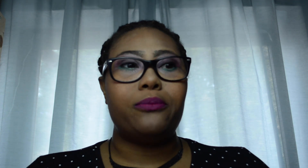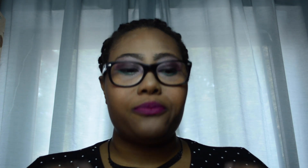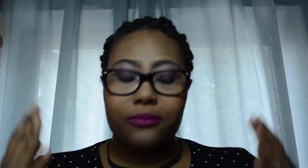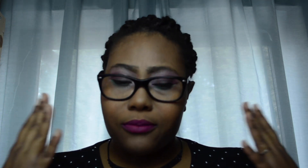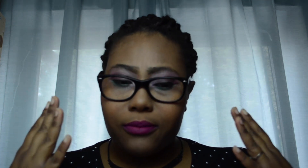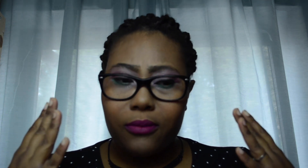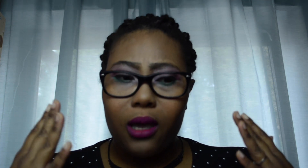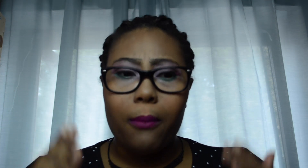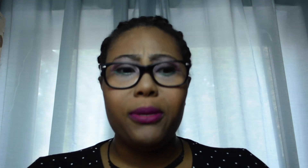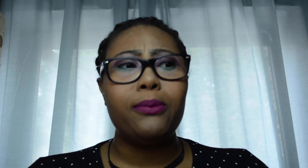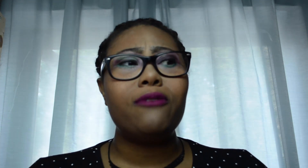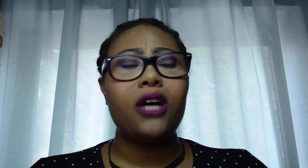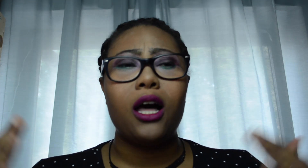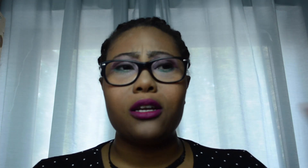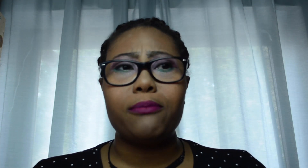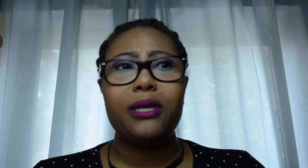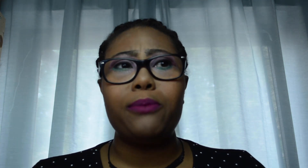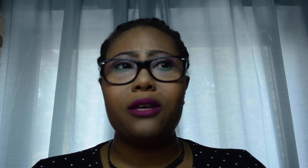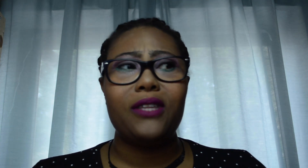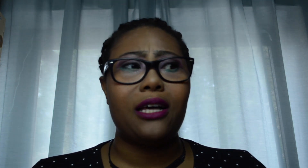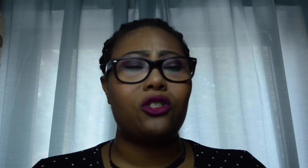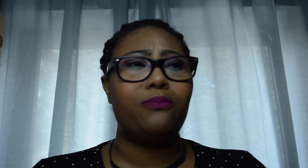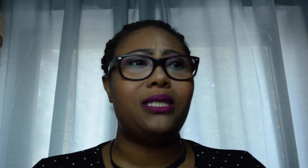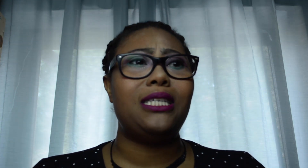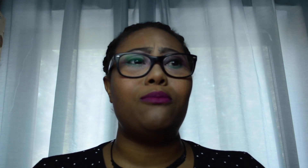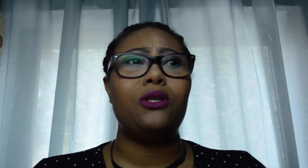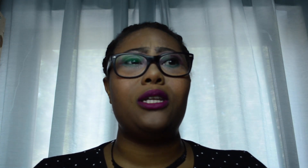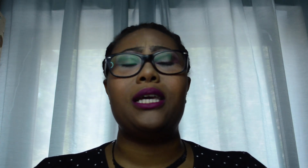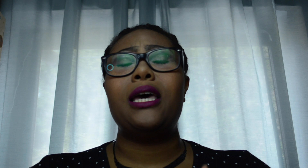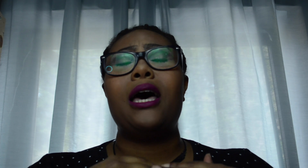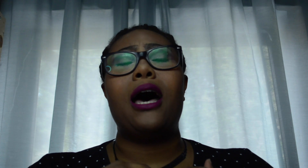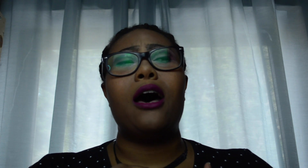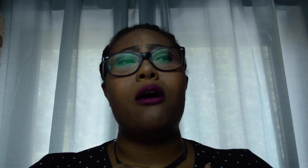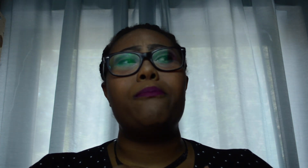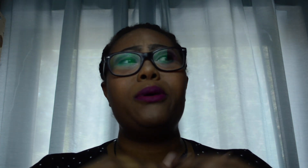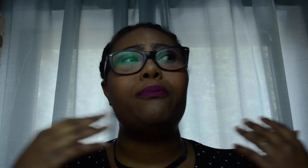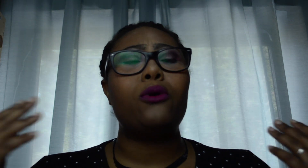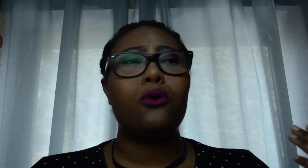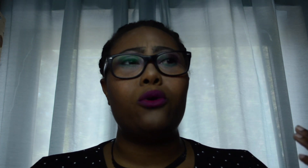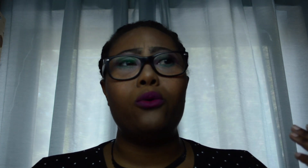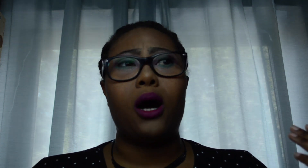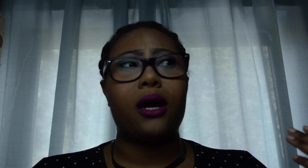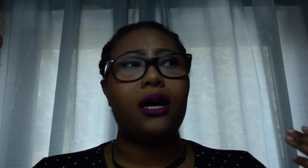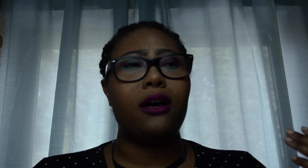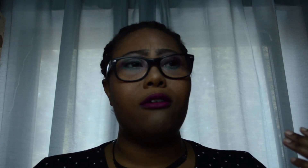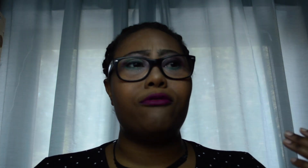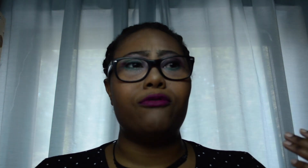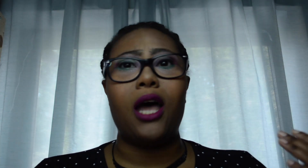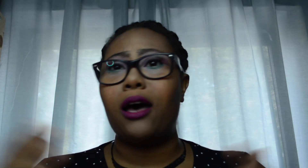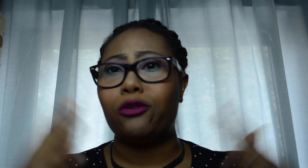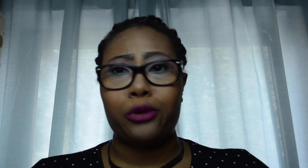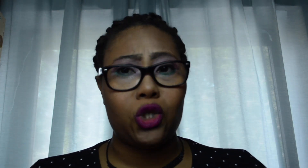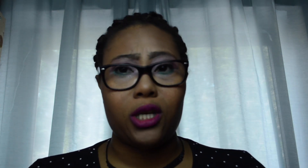know, people of color, people of the LGBT community, people who are